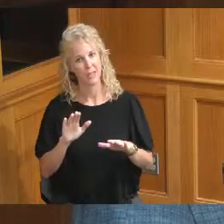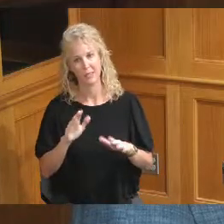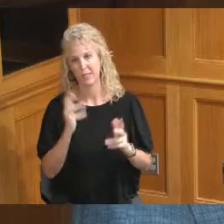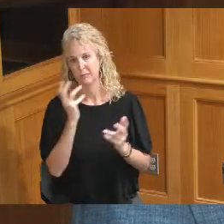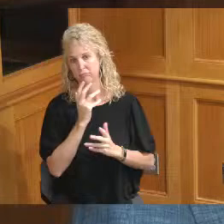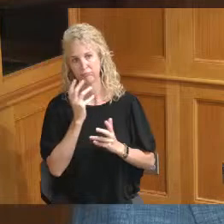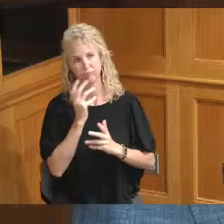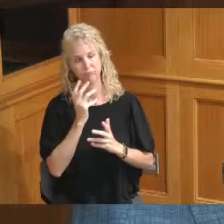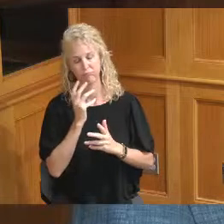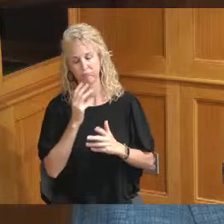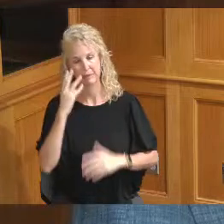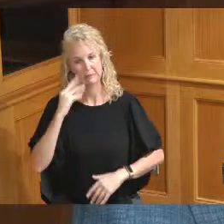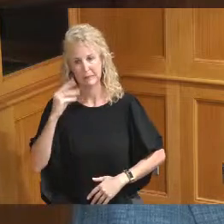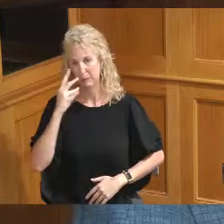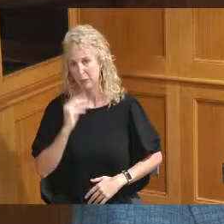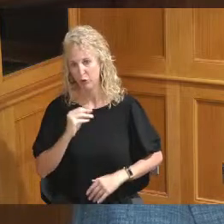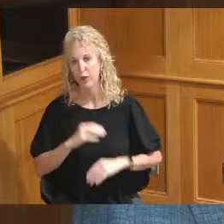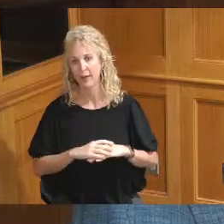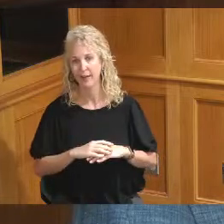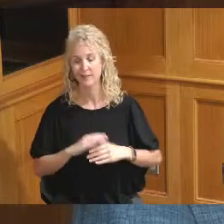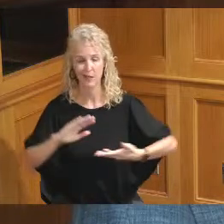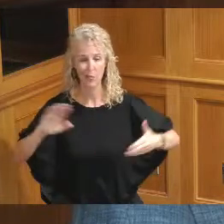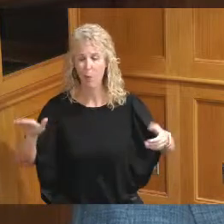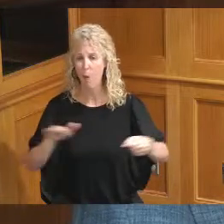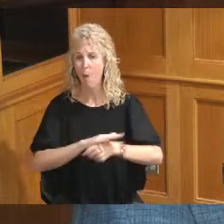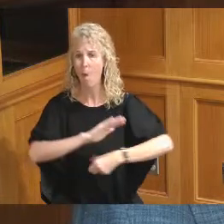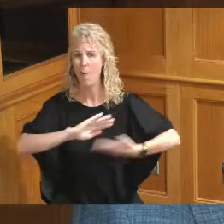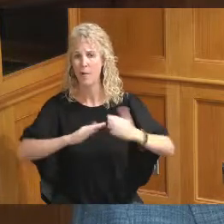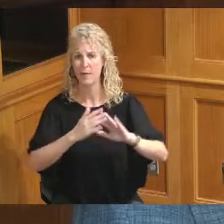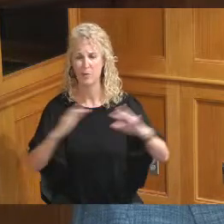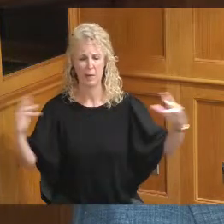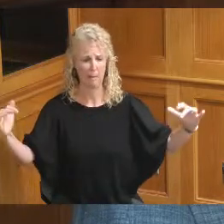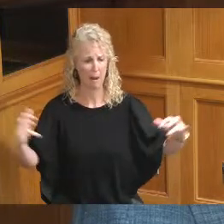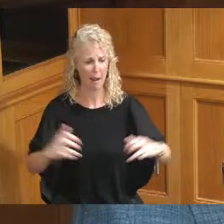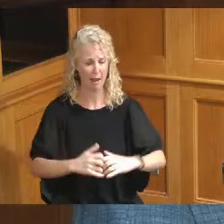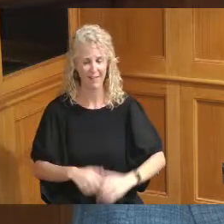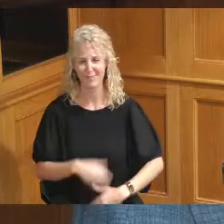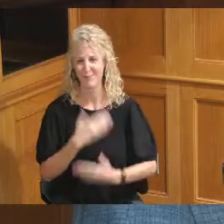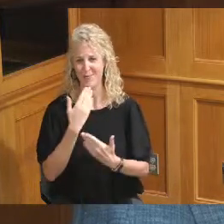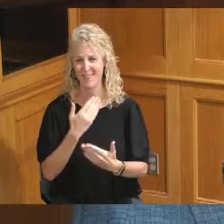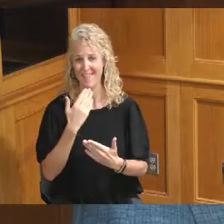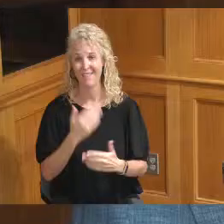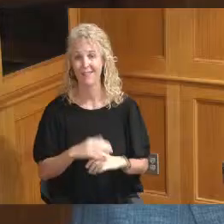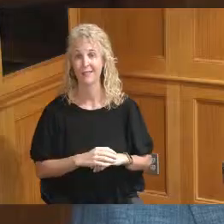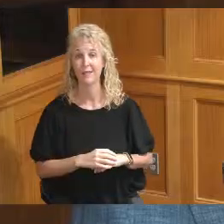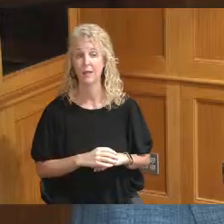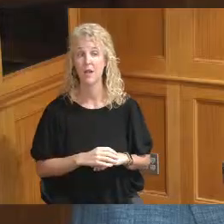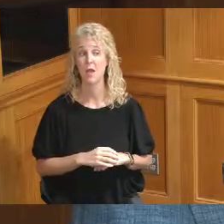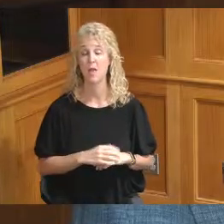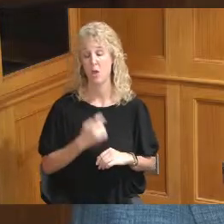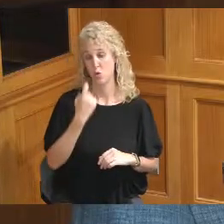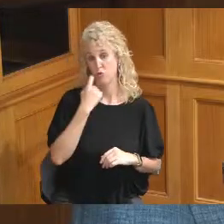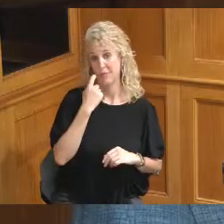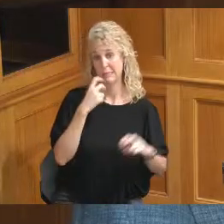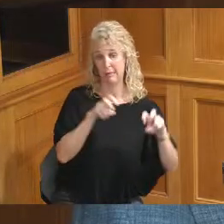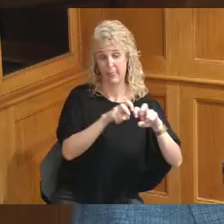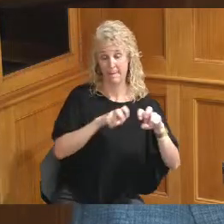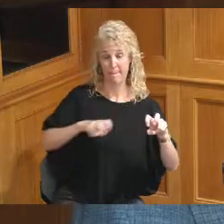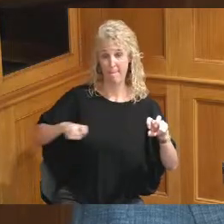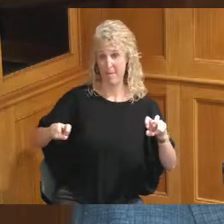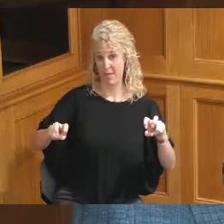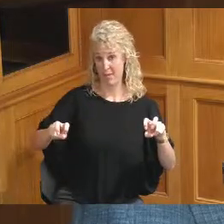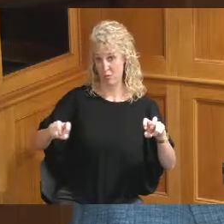great, another great event of bringing the community together. So want to thank them for that. I also served on a panel. Want to